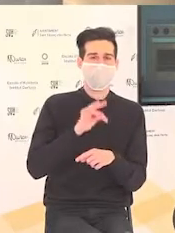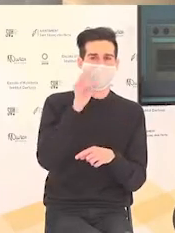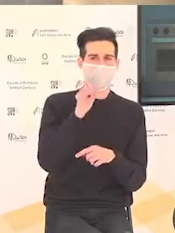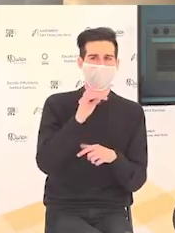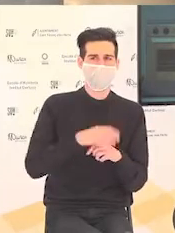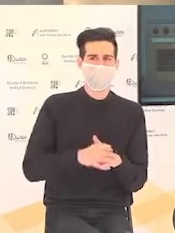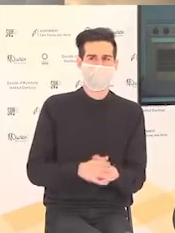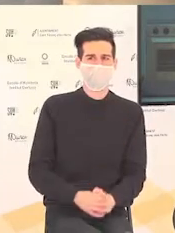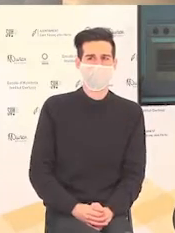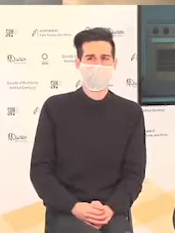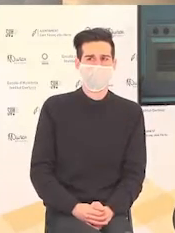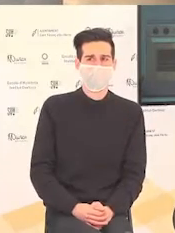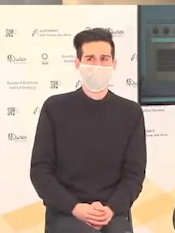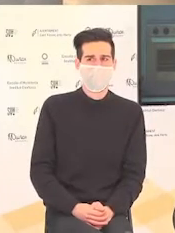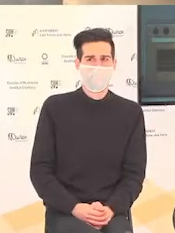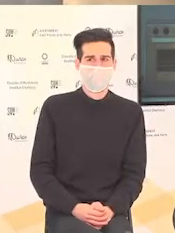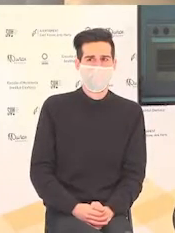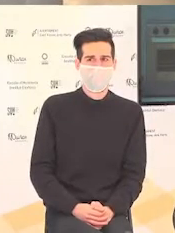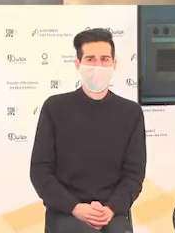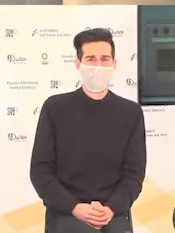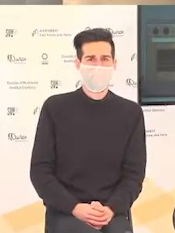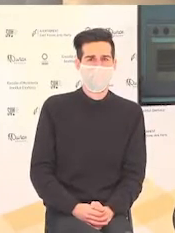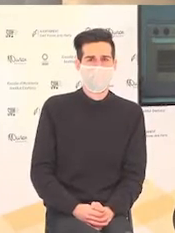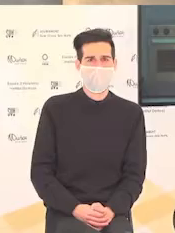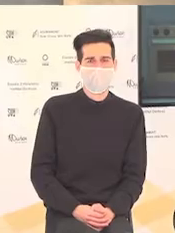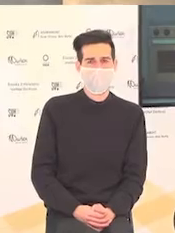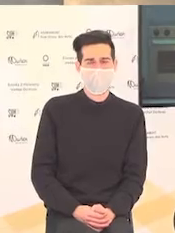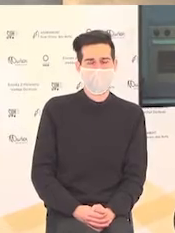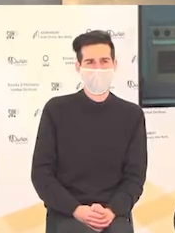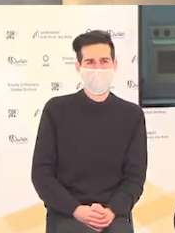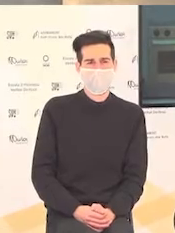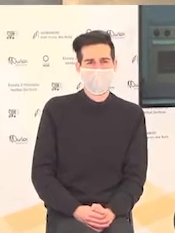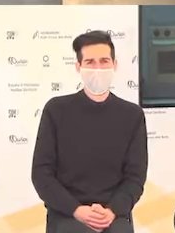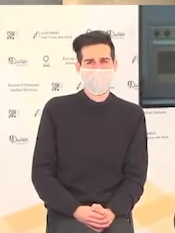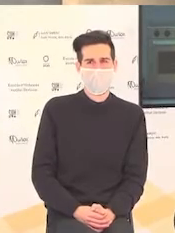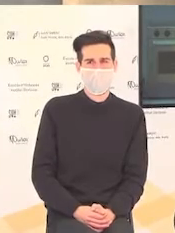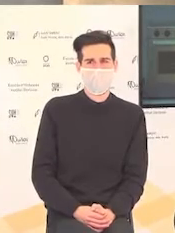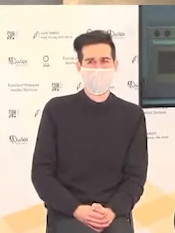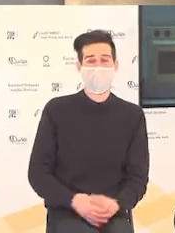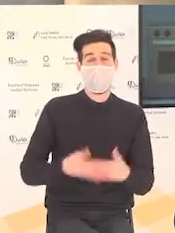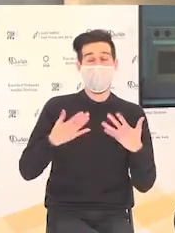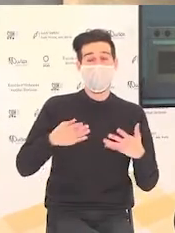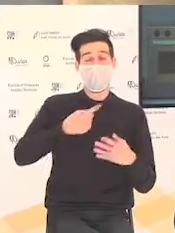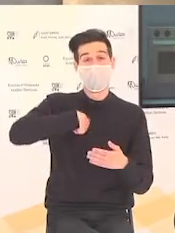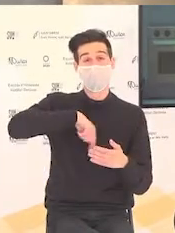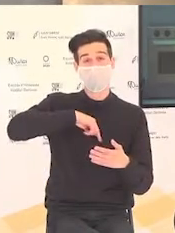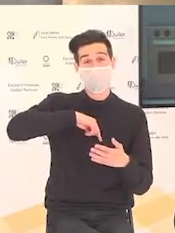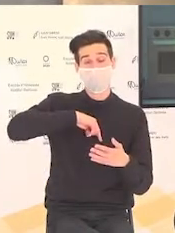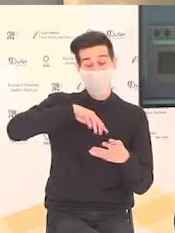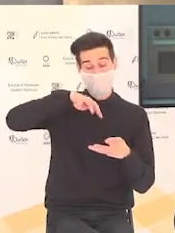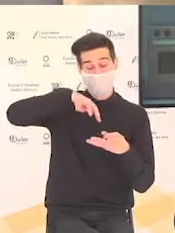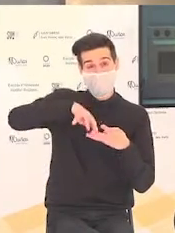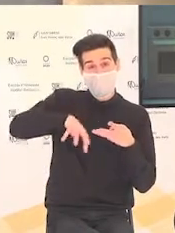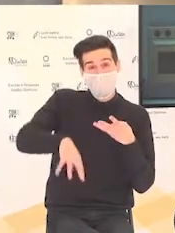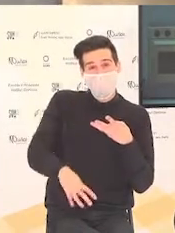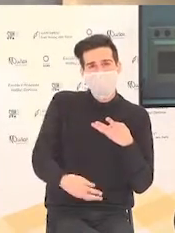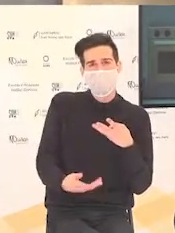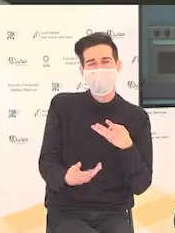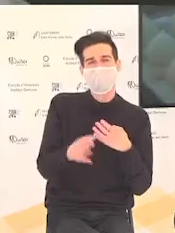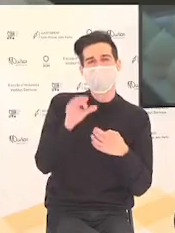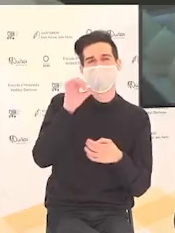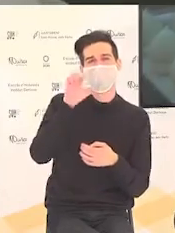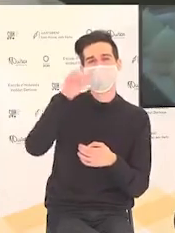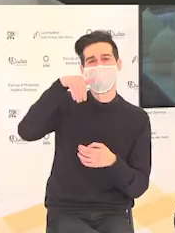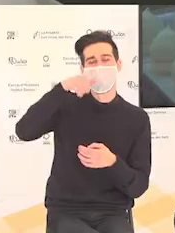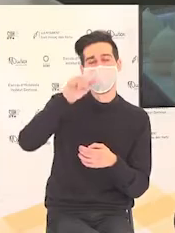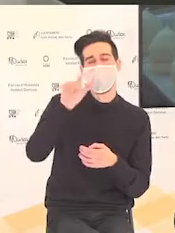all of the extra liquid comes out, otherwise it's going to start dripping on the sides of my cake. Aquí hemos escurrido las semillas para asegurarnos de que cae todo el